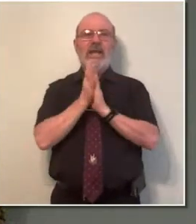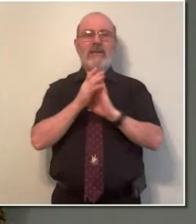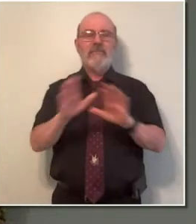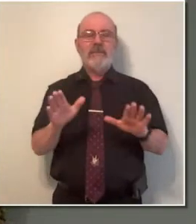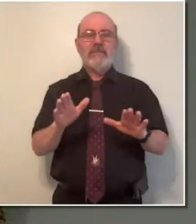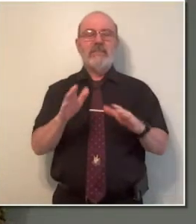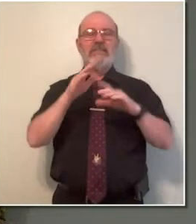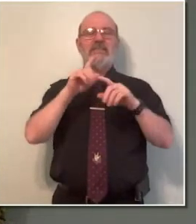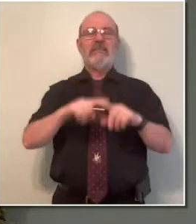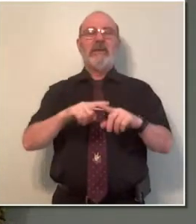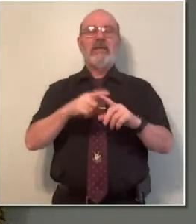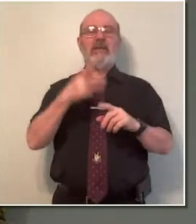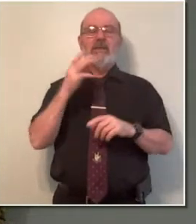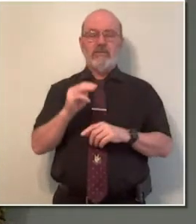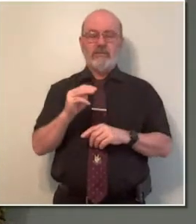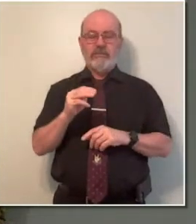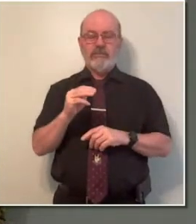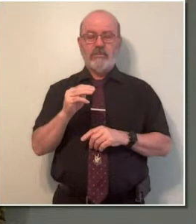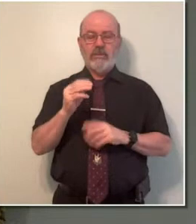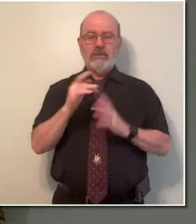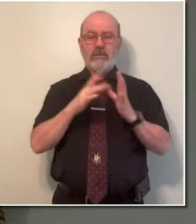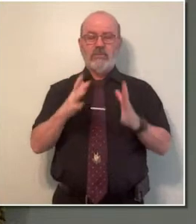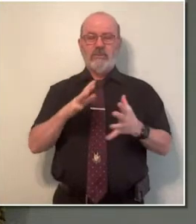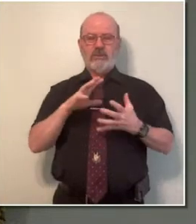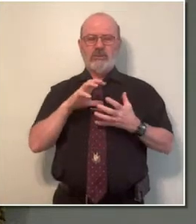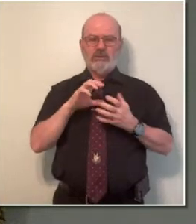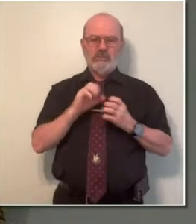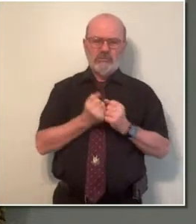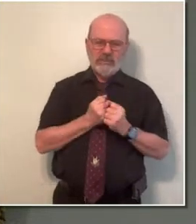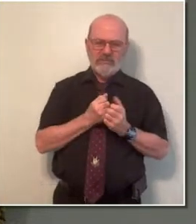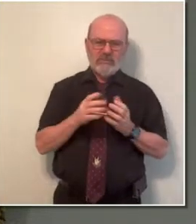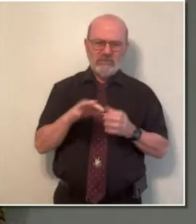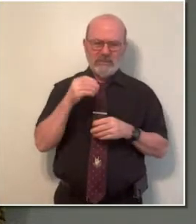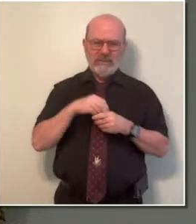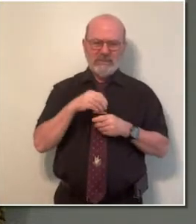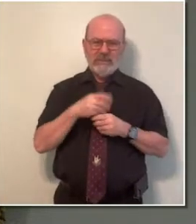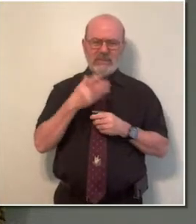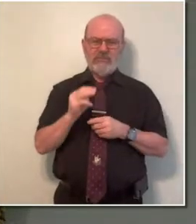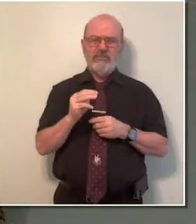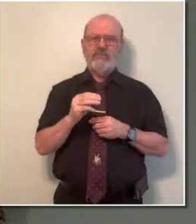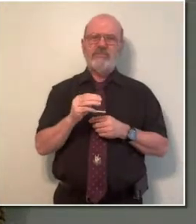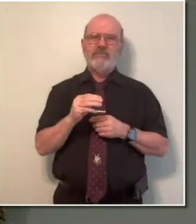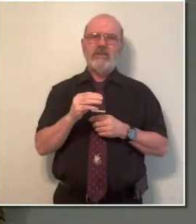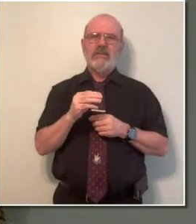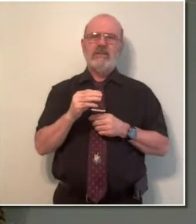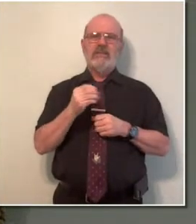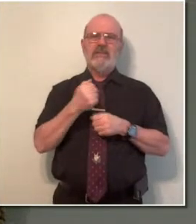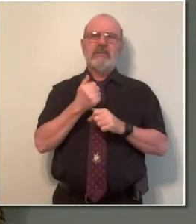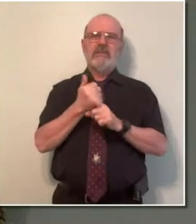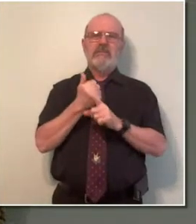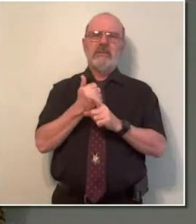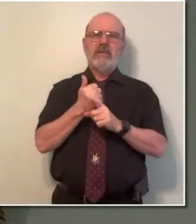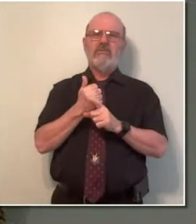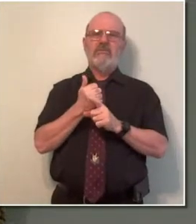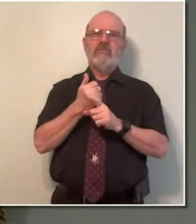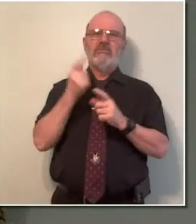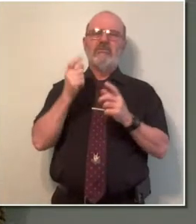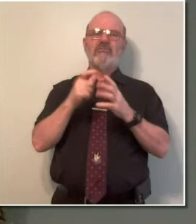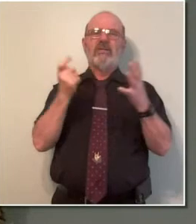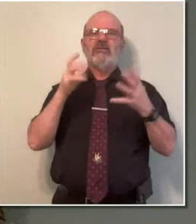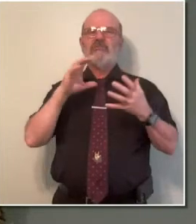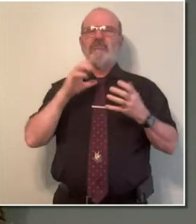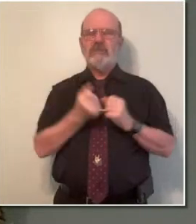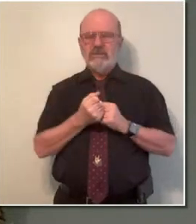them. When a Christian grieves the Spirit within them, they are setting themselves up for greater grief. You know,